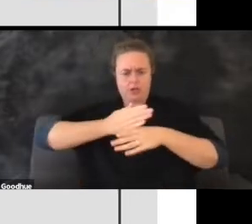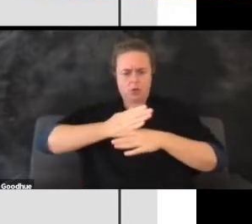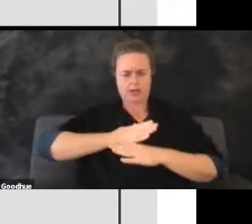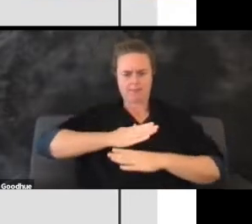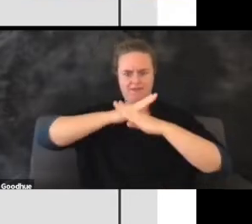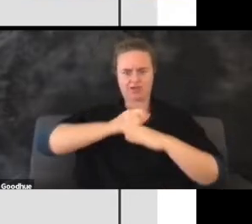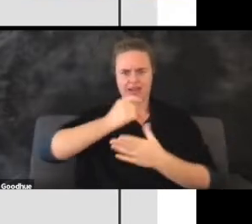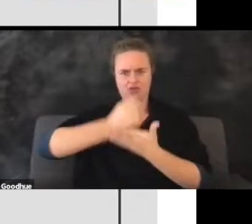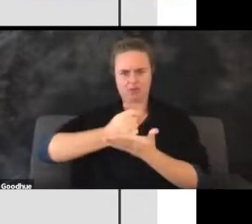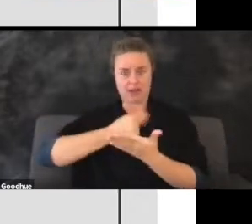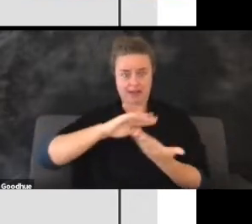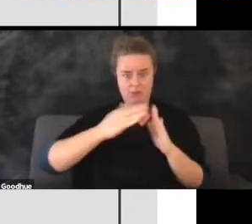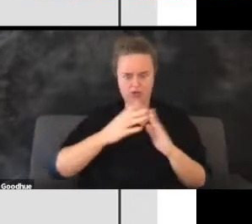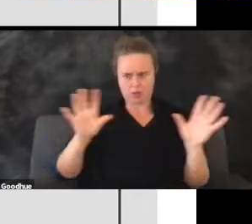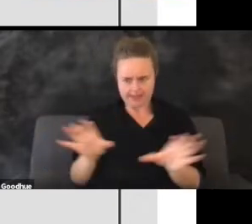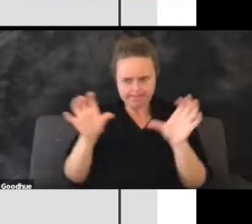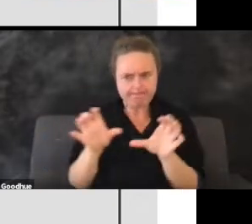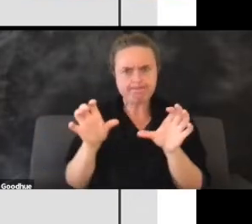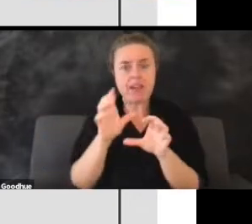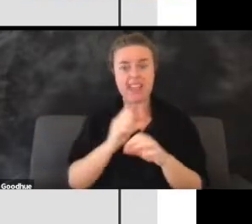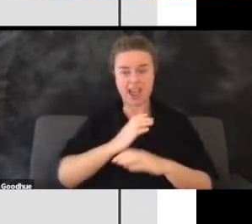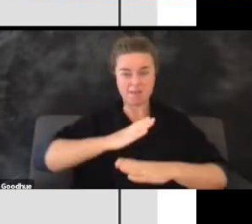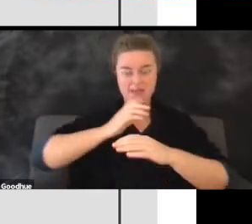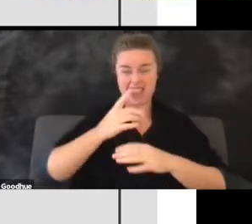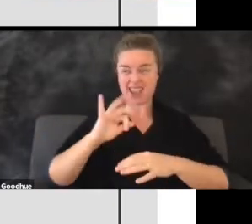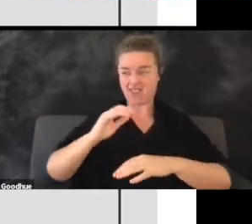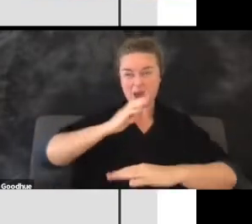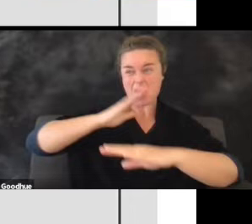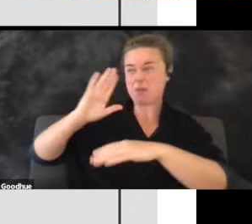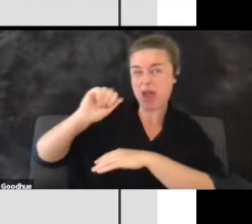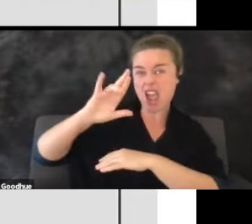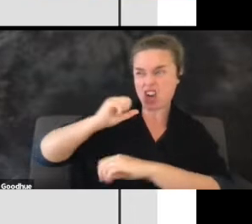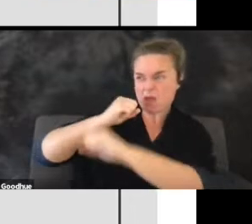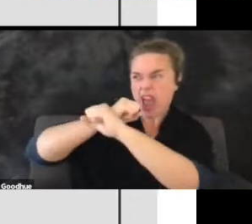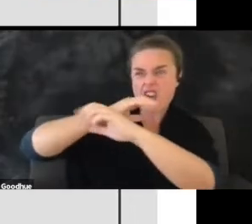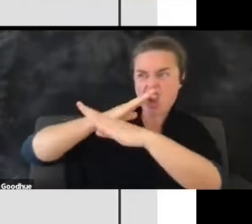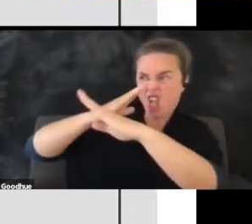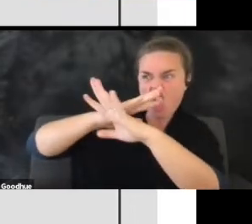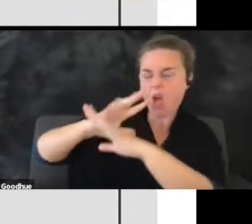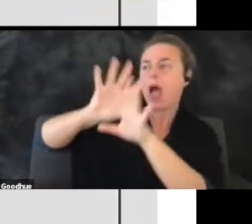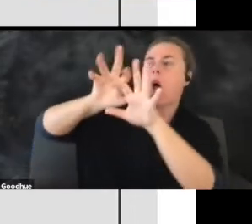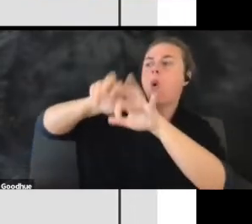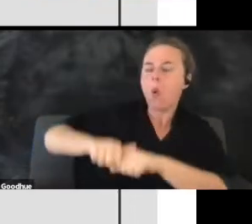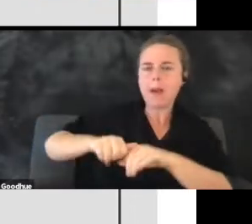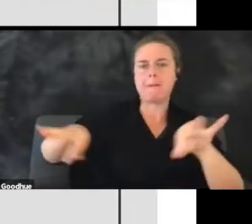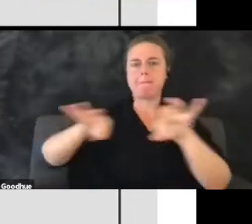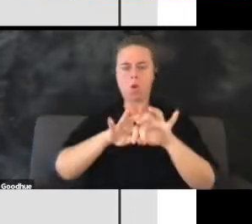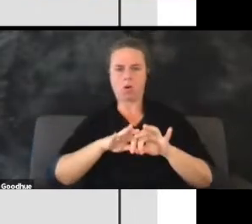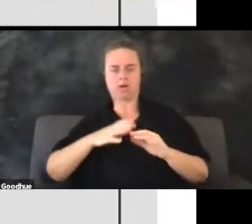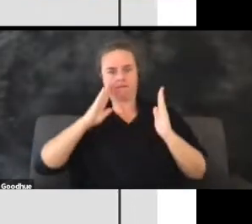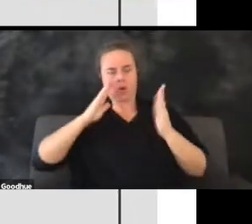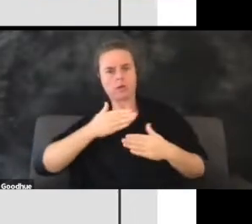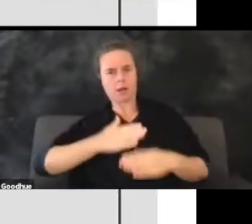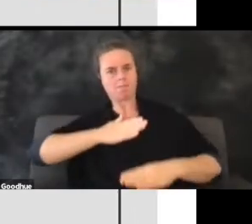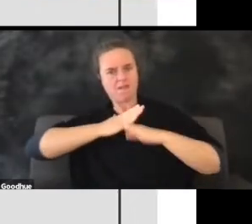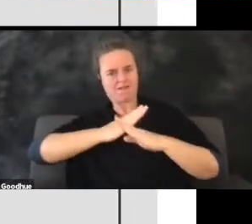a community work to remove barriers and make it easier for our friends, family, and neighbors? Because that's really who we're talking about when we're talking about